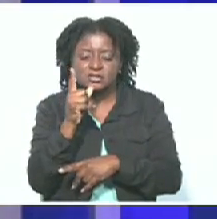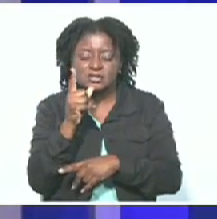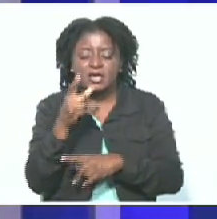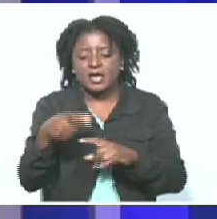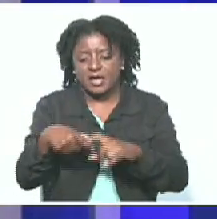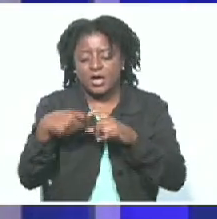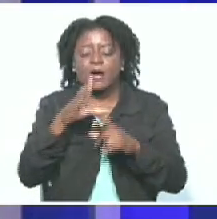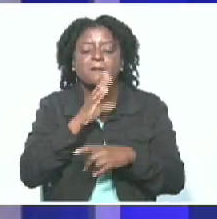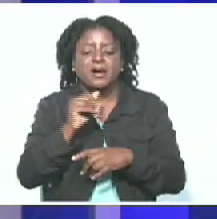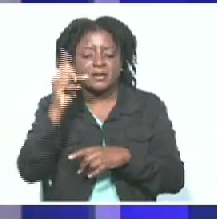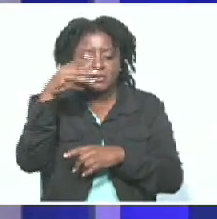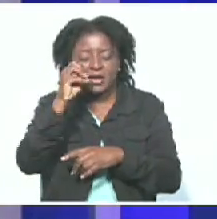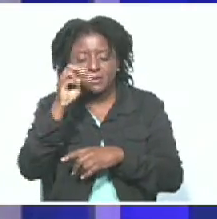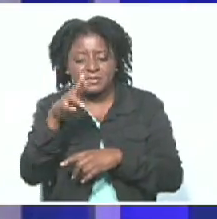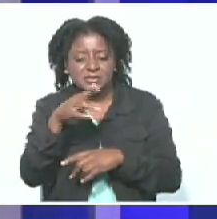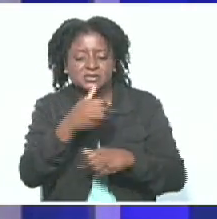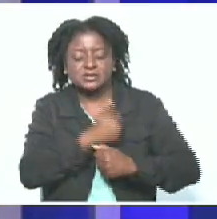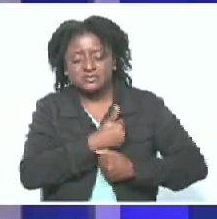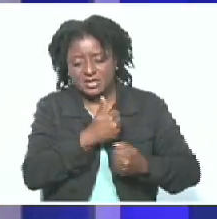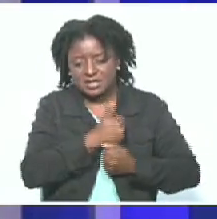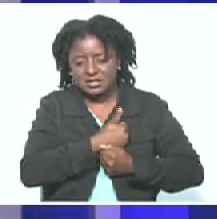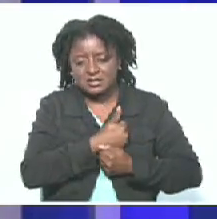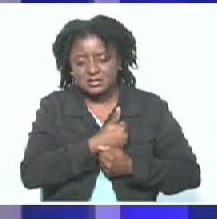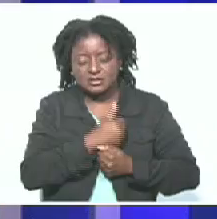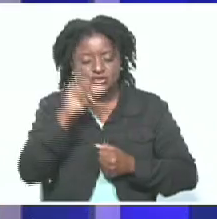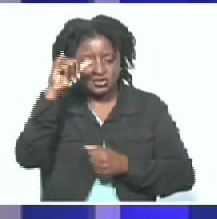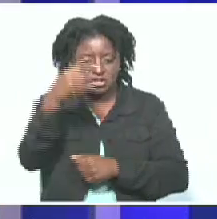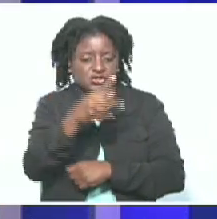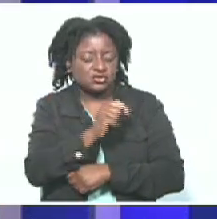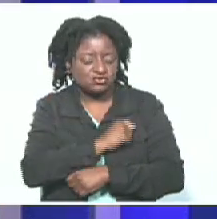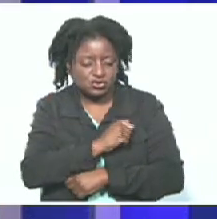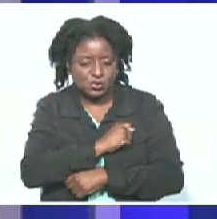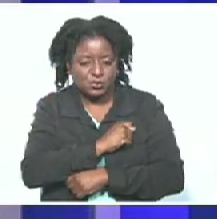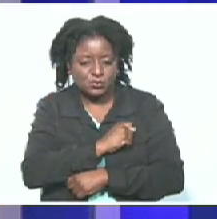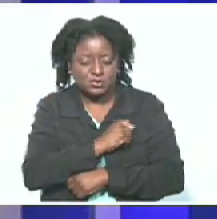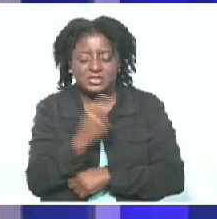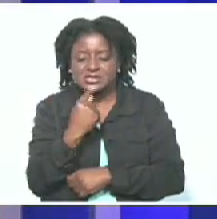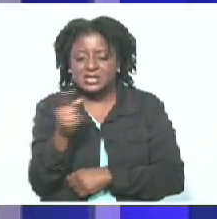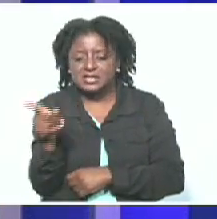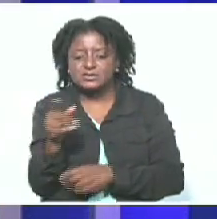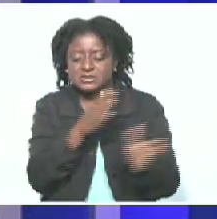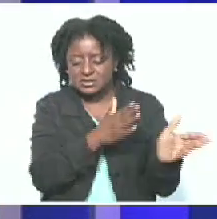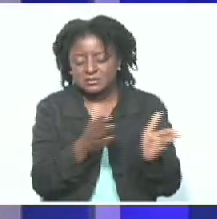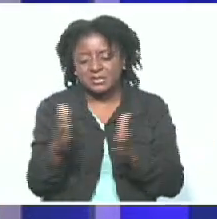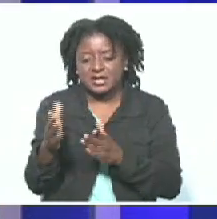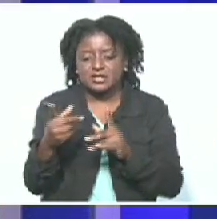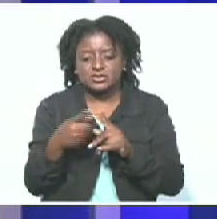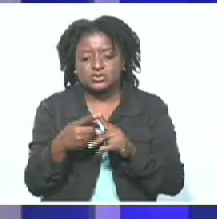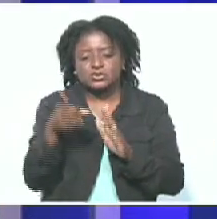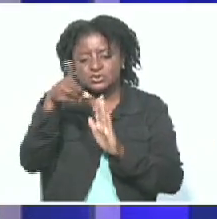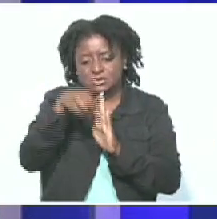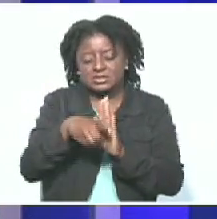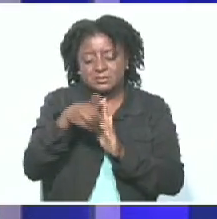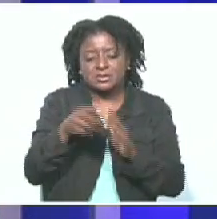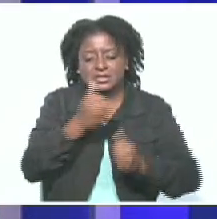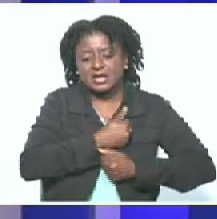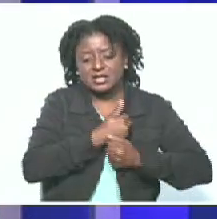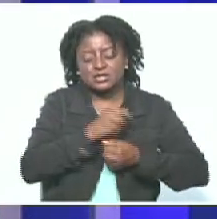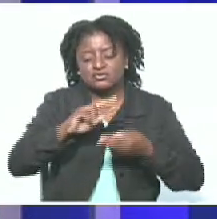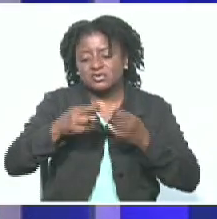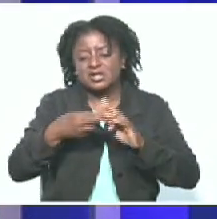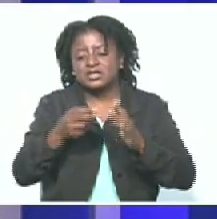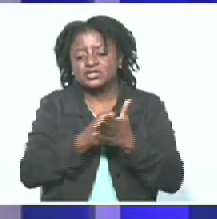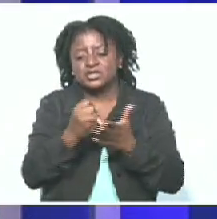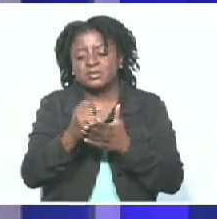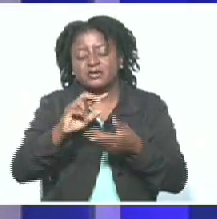Canada, the Right Honourable Justin Trudeau. Prime Minister Trudeau noted that it was his intention to deepen Canada's relationship